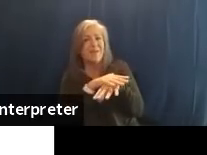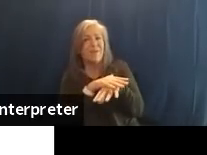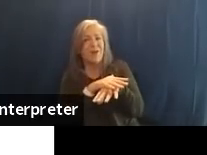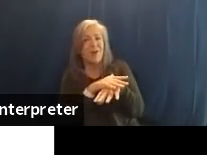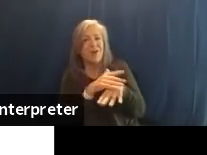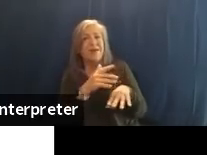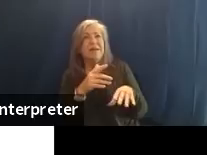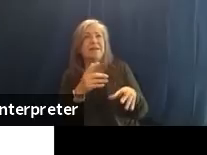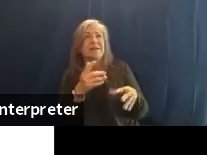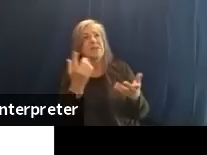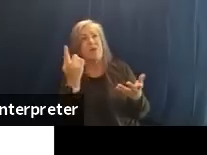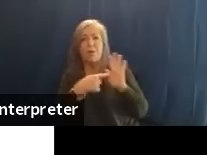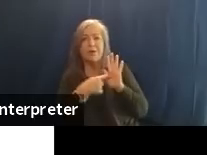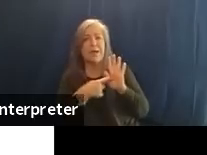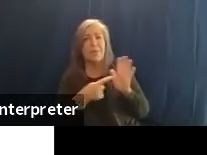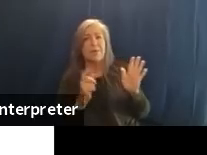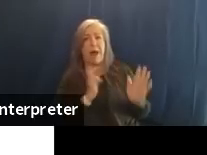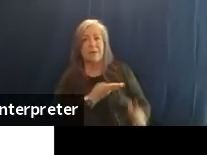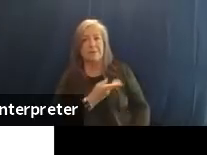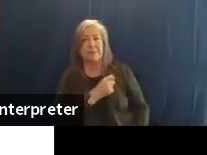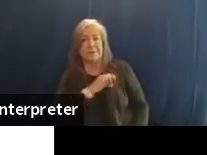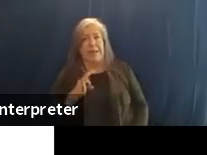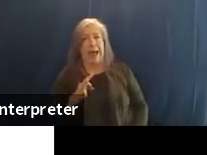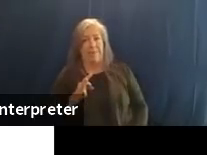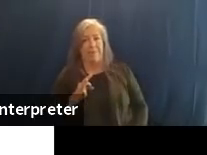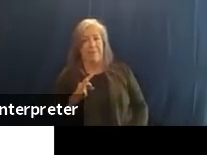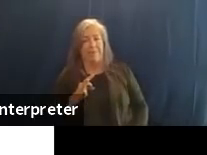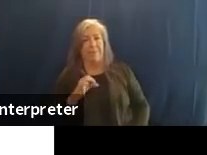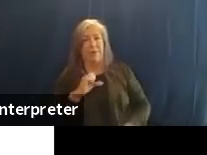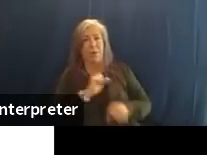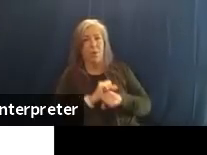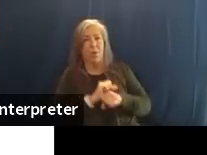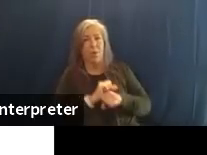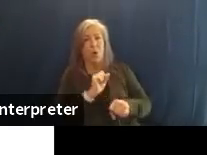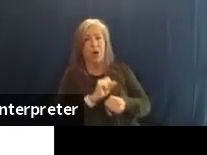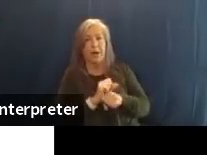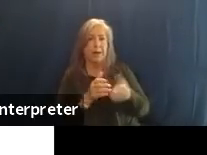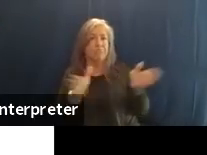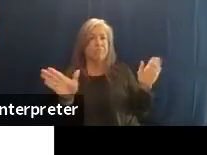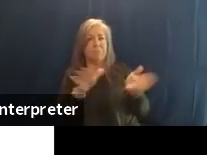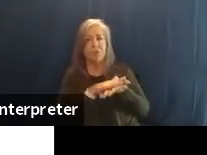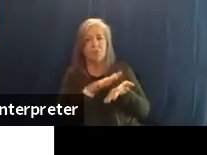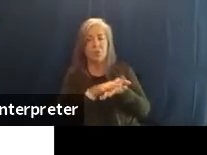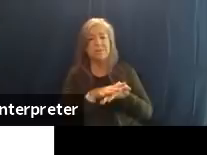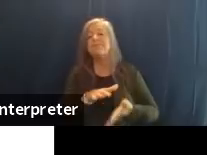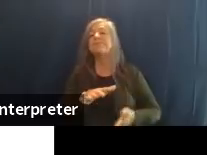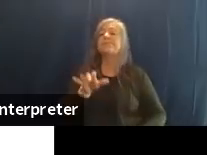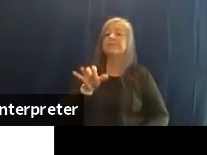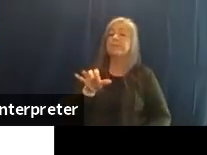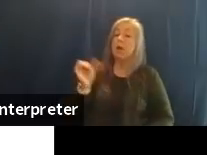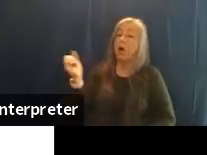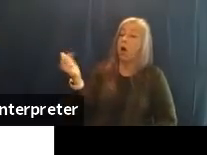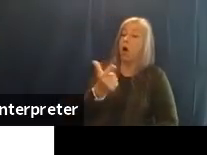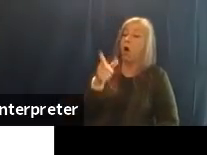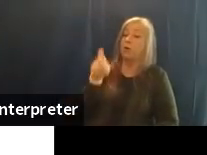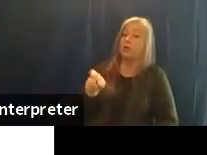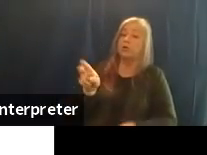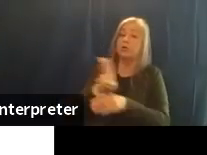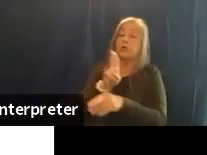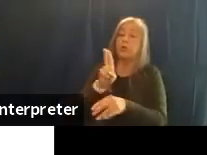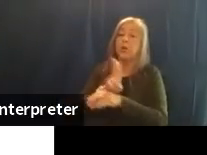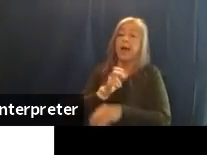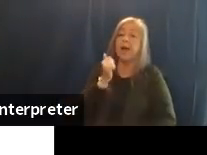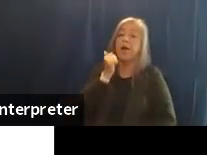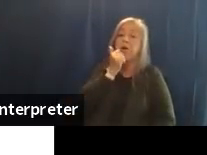in public schools? So everybody should be wearing a cloth face covering, and that is